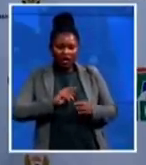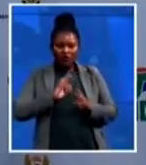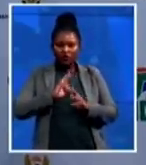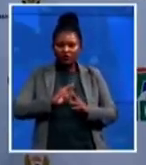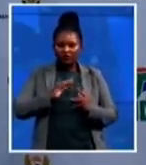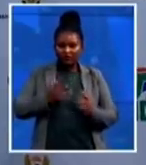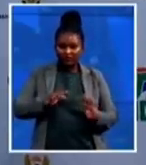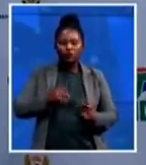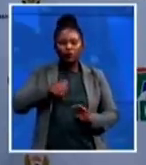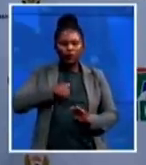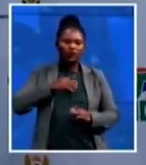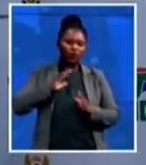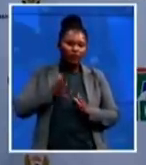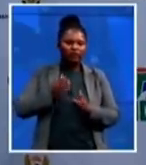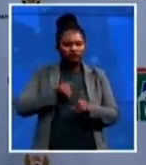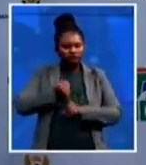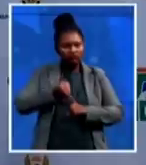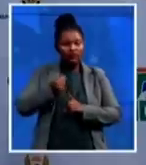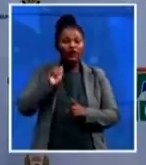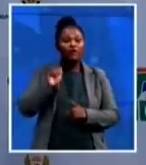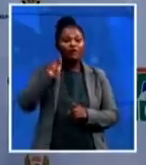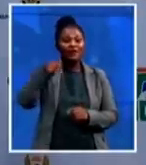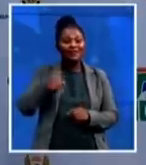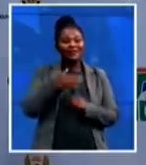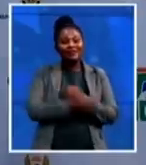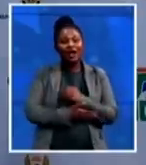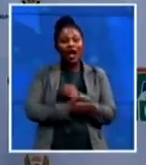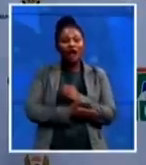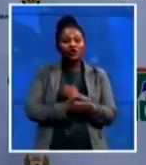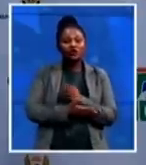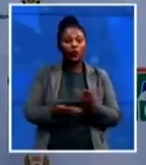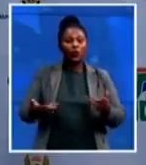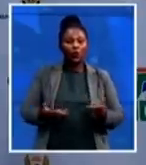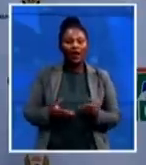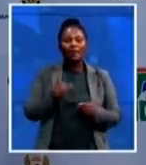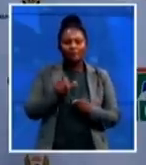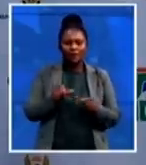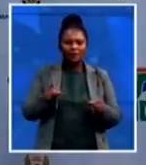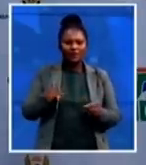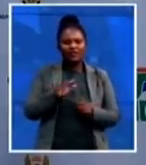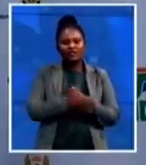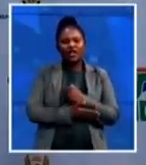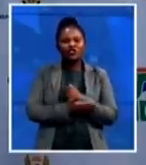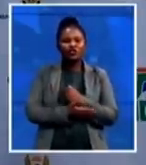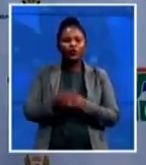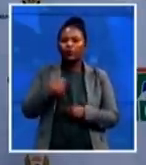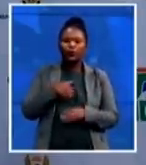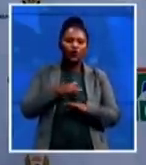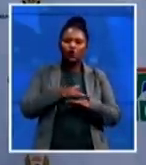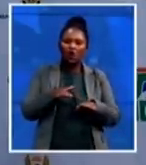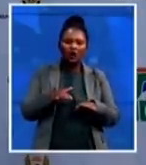this country lies in the hands of the people of this country. So we're not going to look at this and cry and look